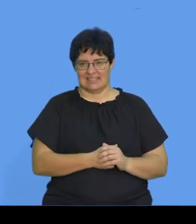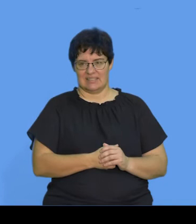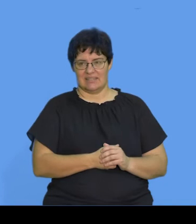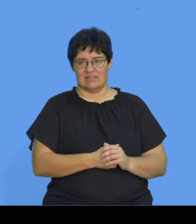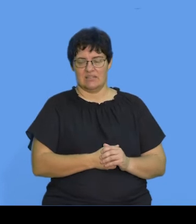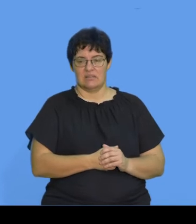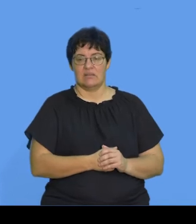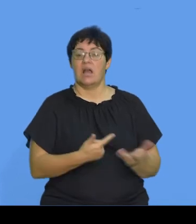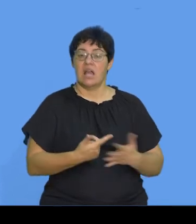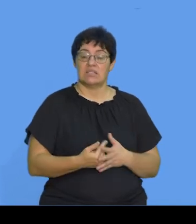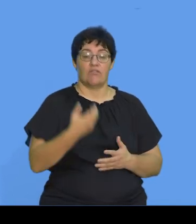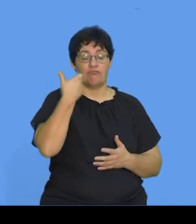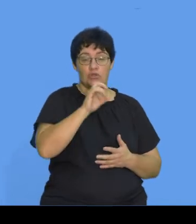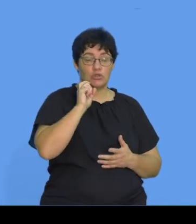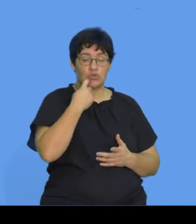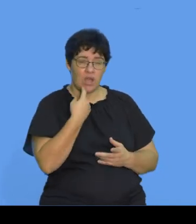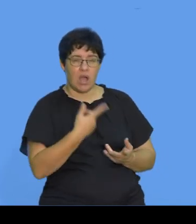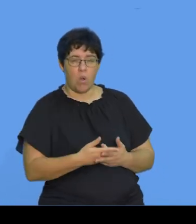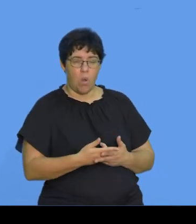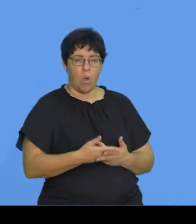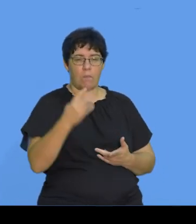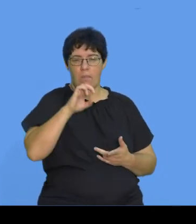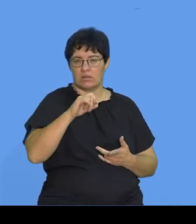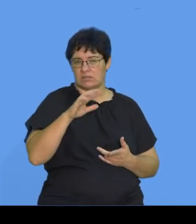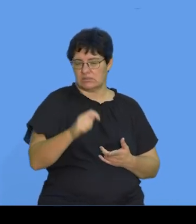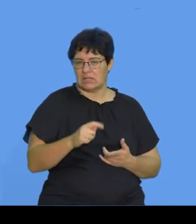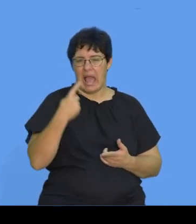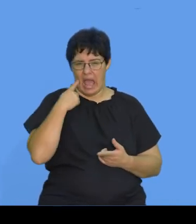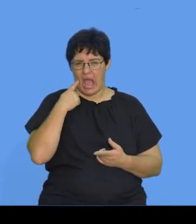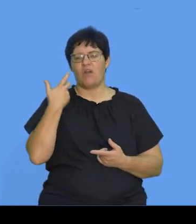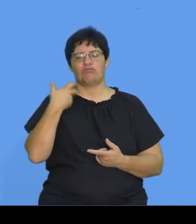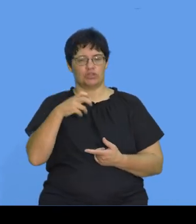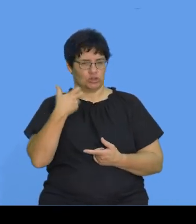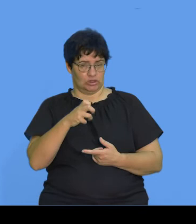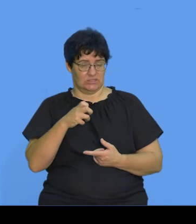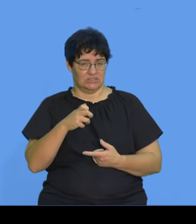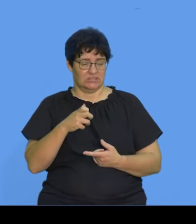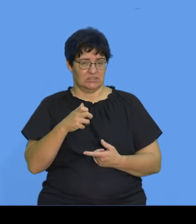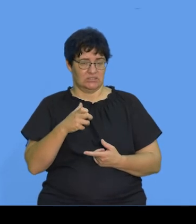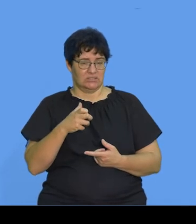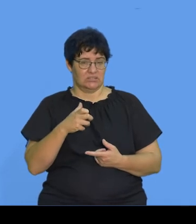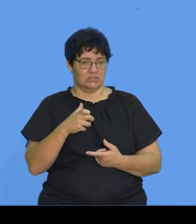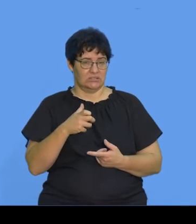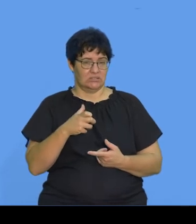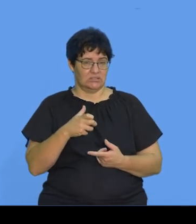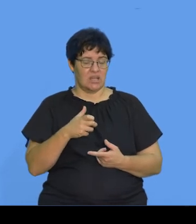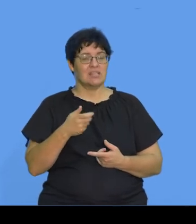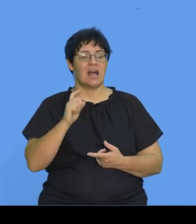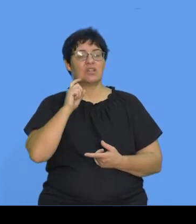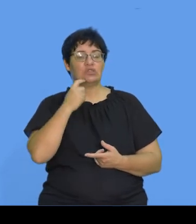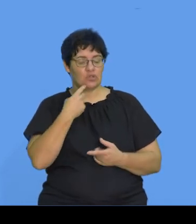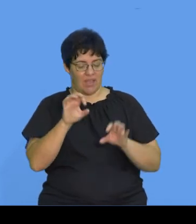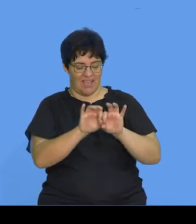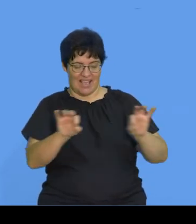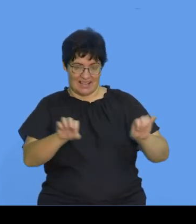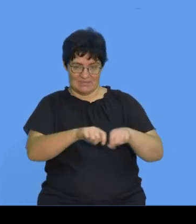All right? Is it fruit sugar or is it malt sugar? I know that it's fruit sugar. It's my sugar cane. And my